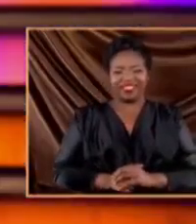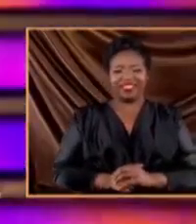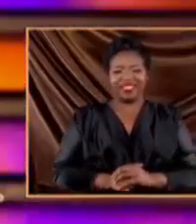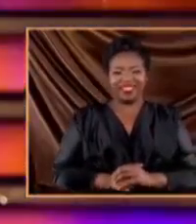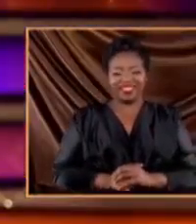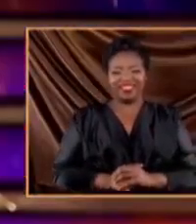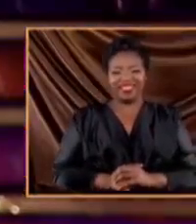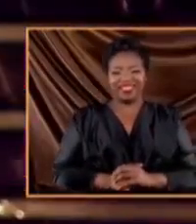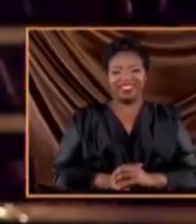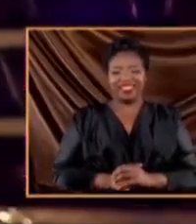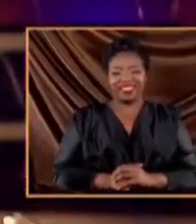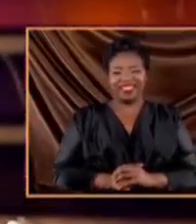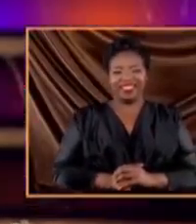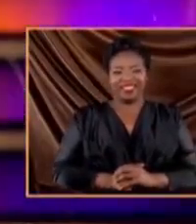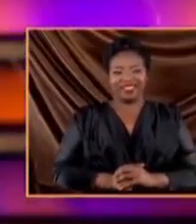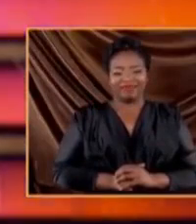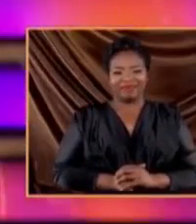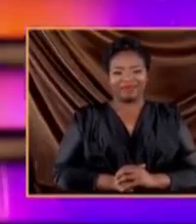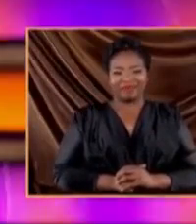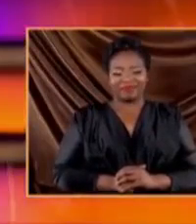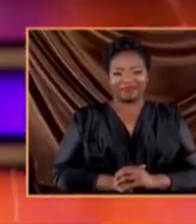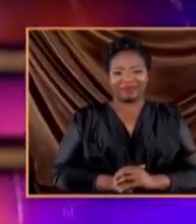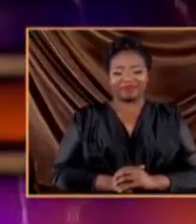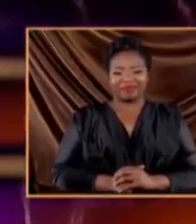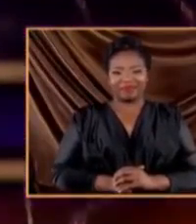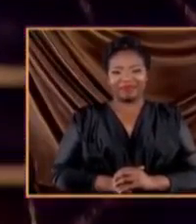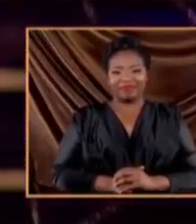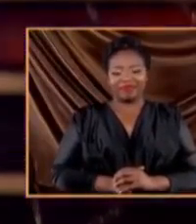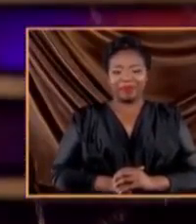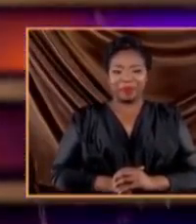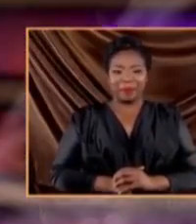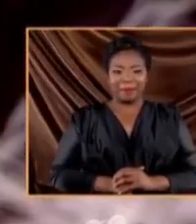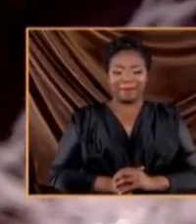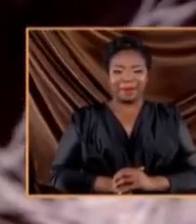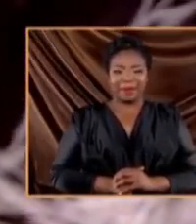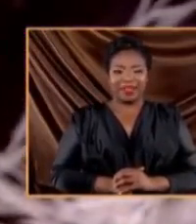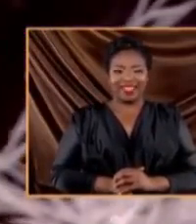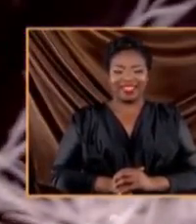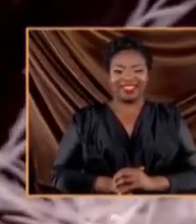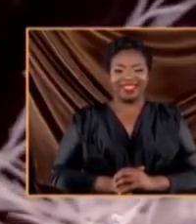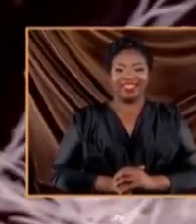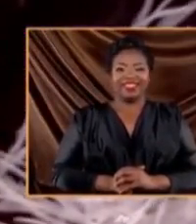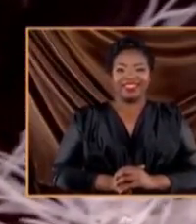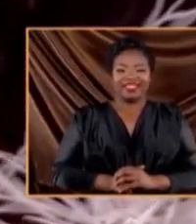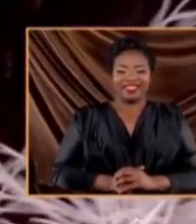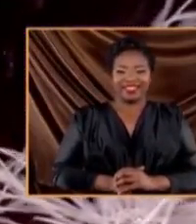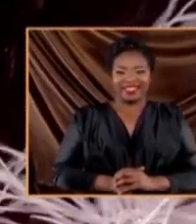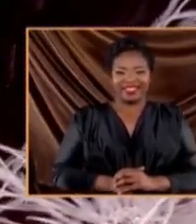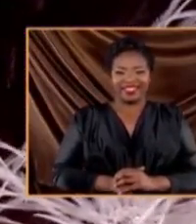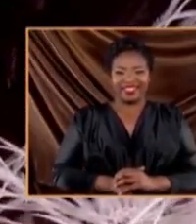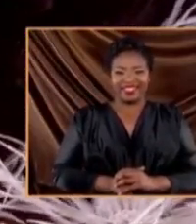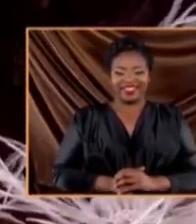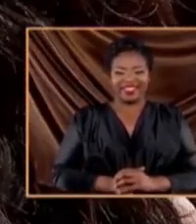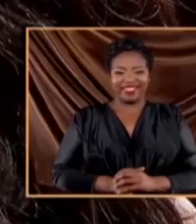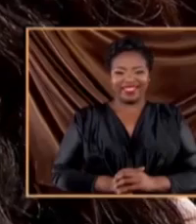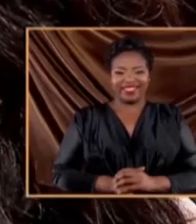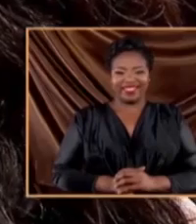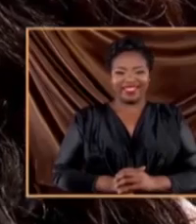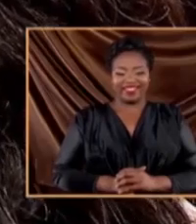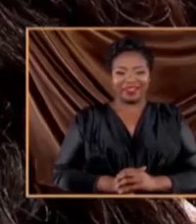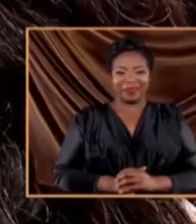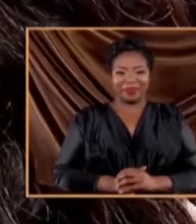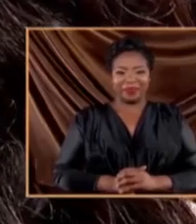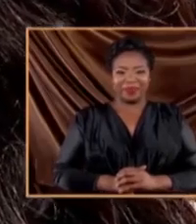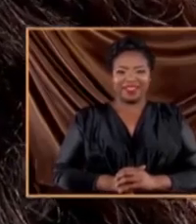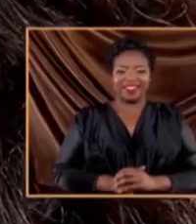able to adequately express themselves. Yeah. And having that, it's really a cherry on top that we're beginning to see